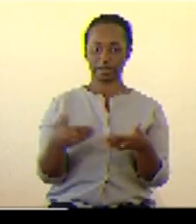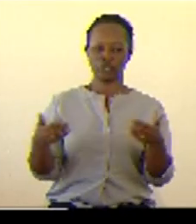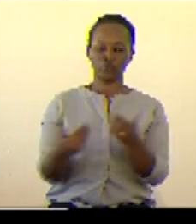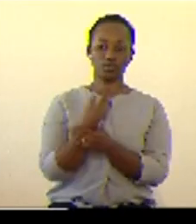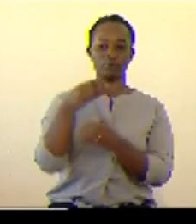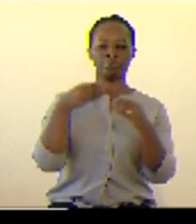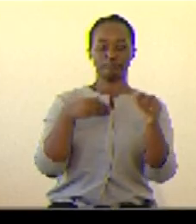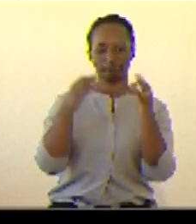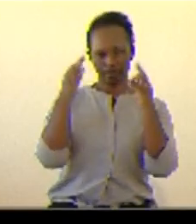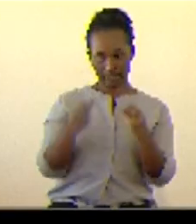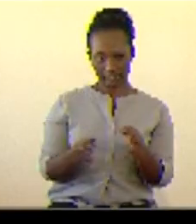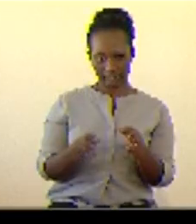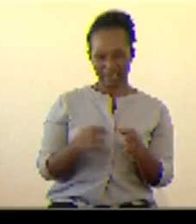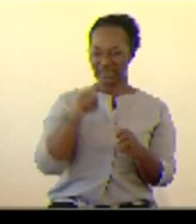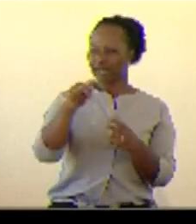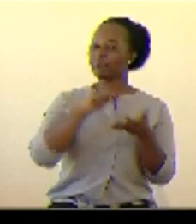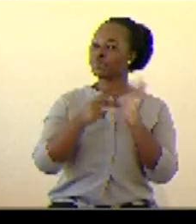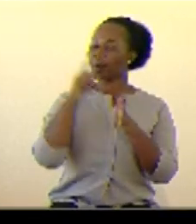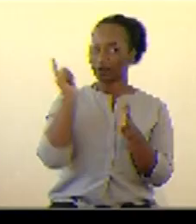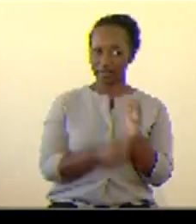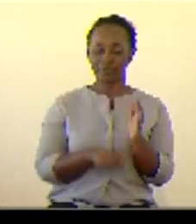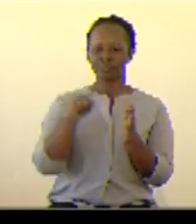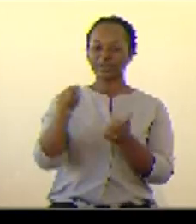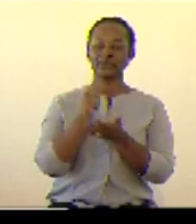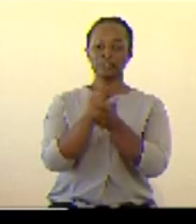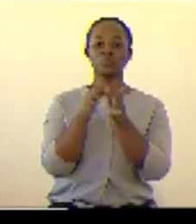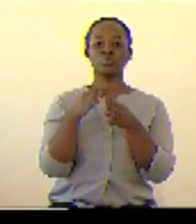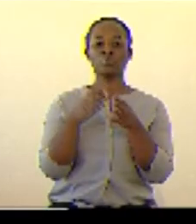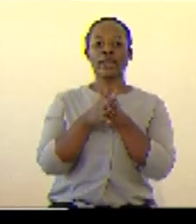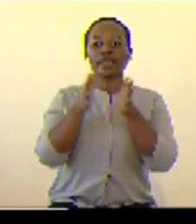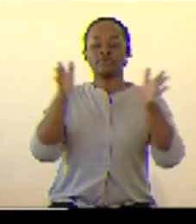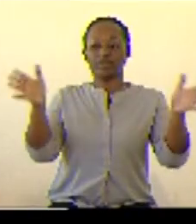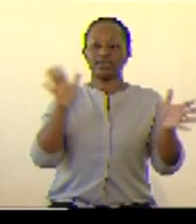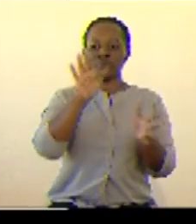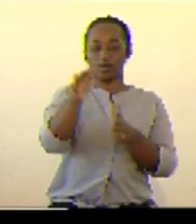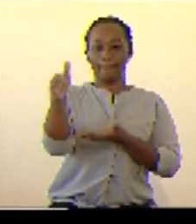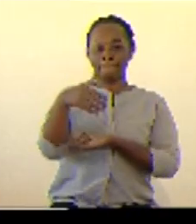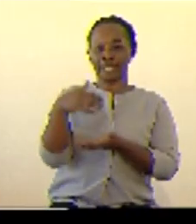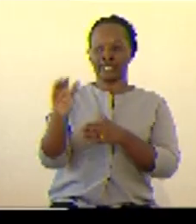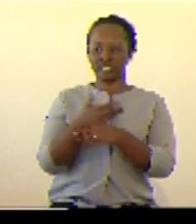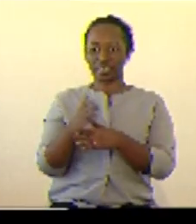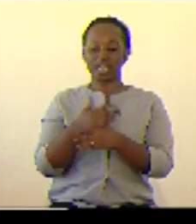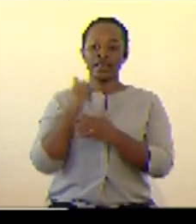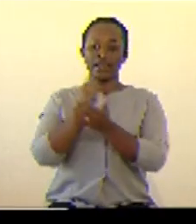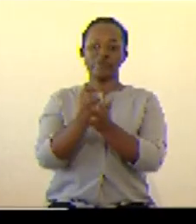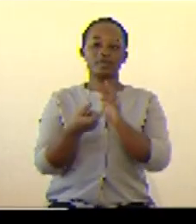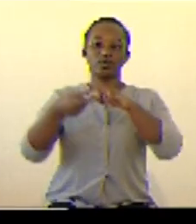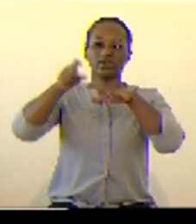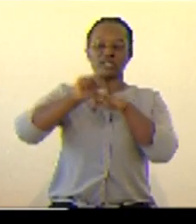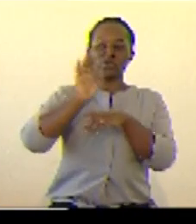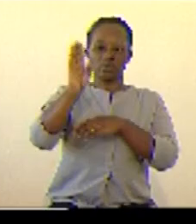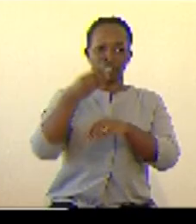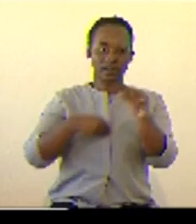had previously. So what does this one help you? This helps to expand your market share. It helps to increase your sales. It helps